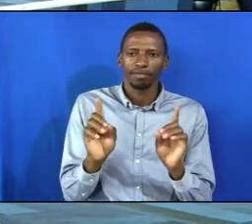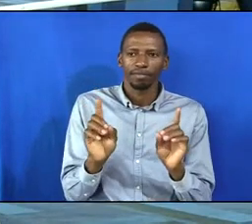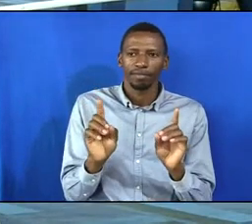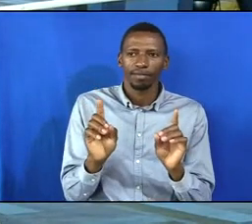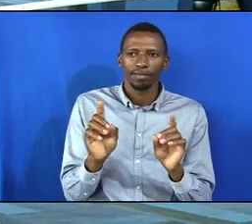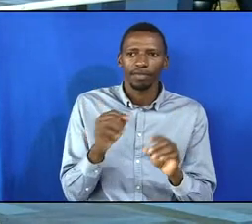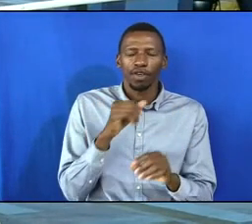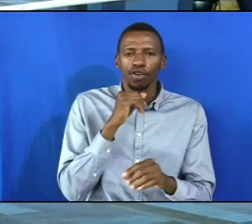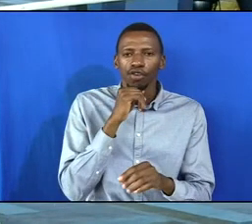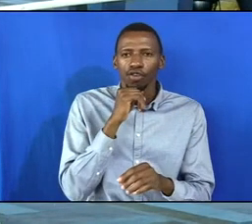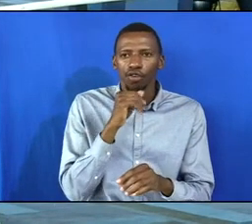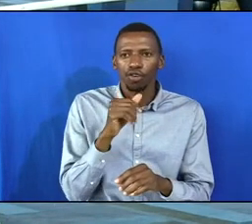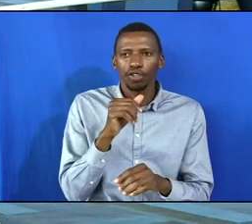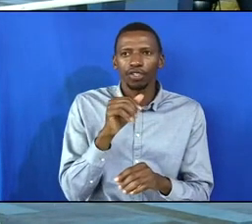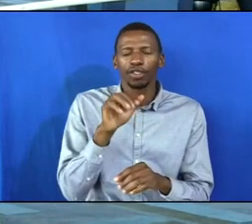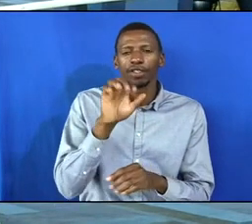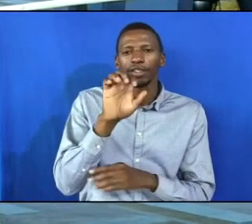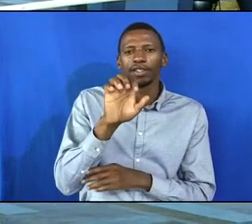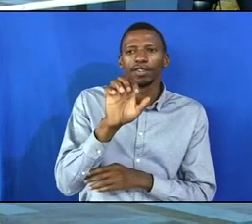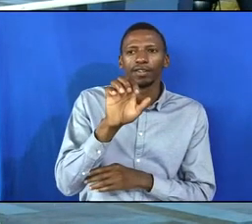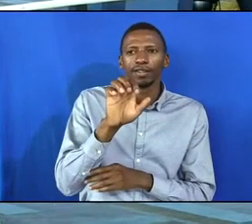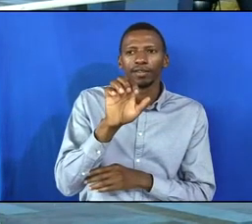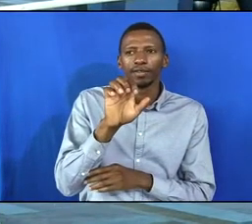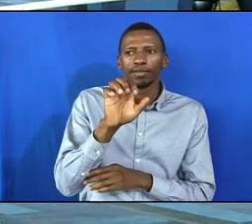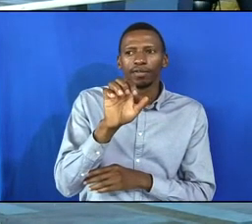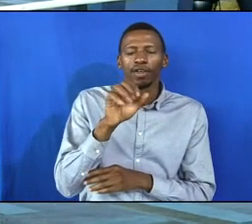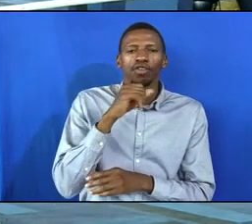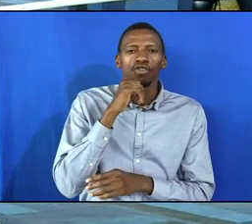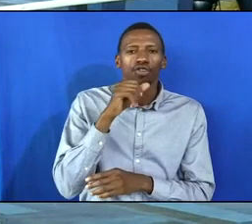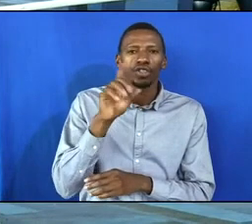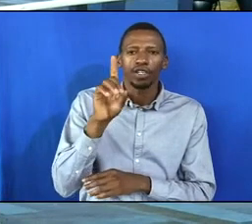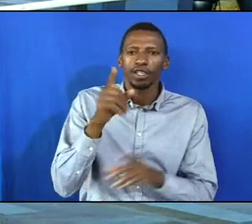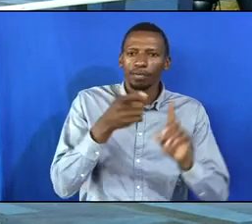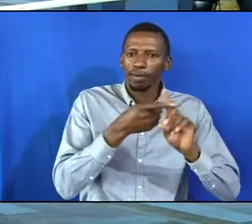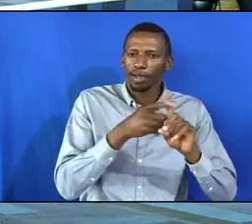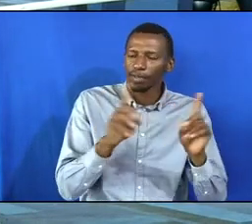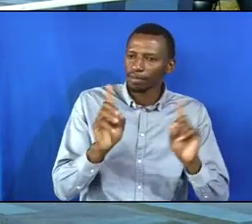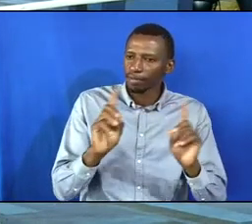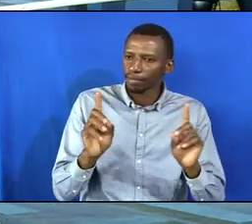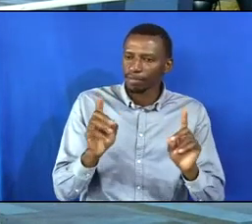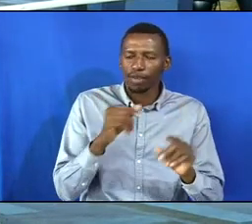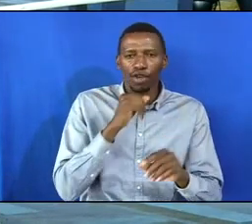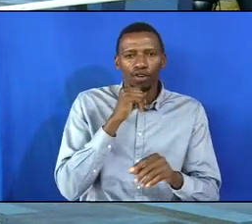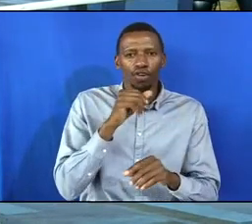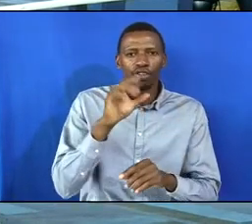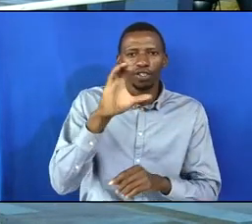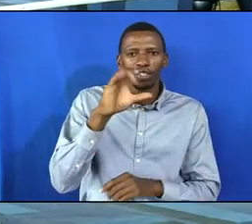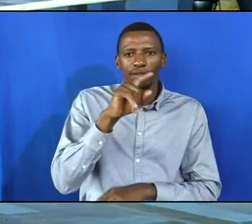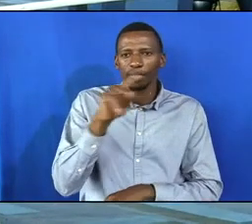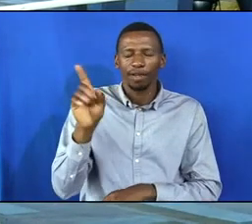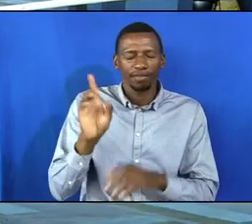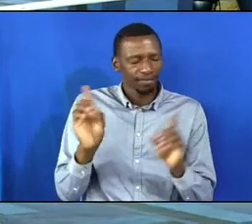It wasn't a D. It wasn't a D plus. It wasn't a C minus.